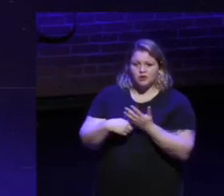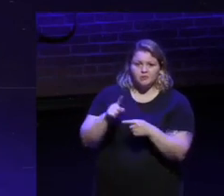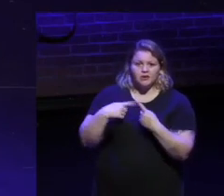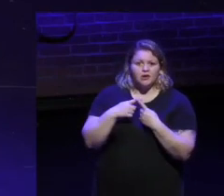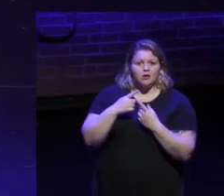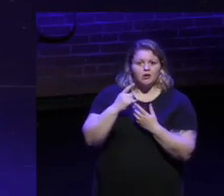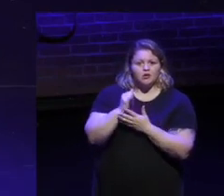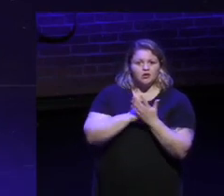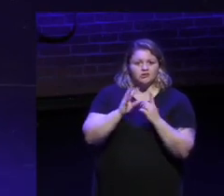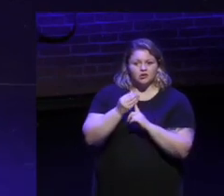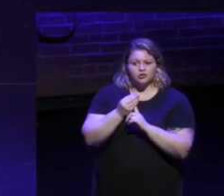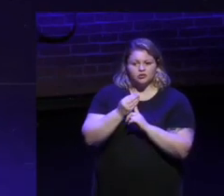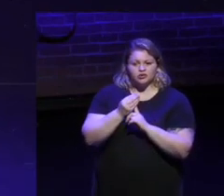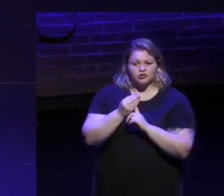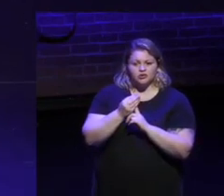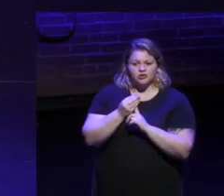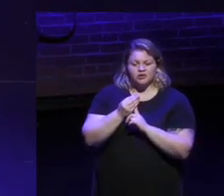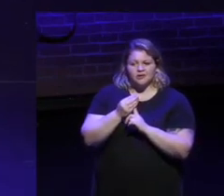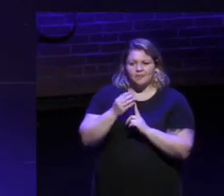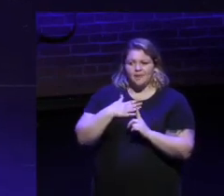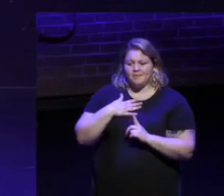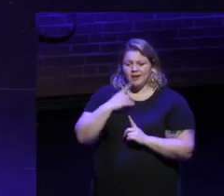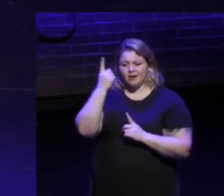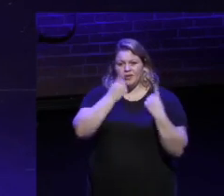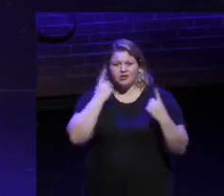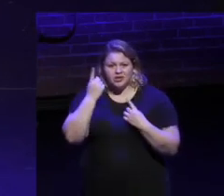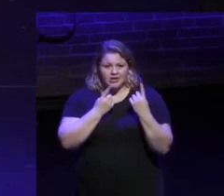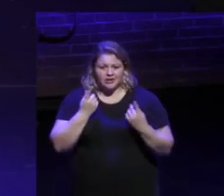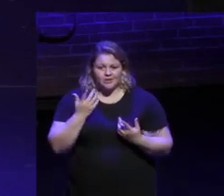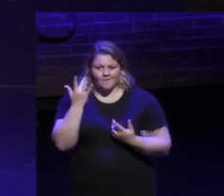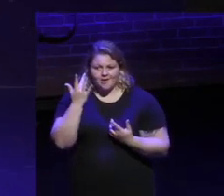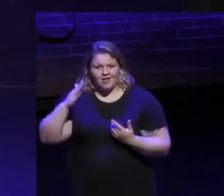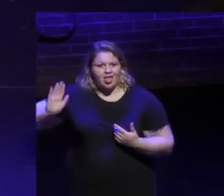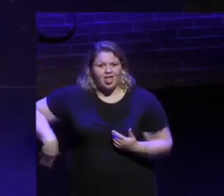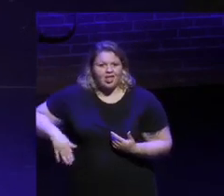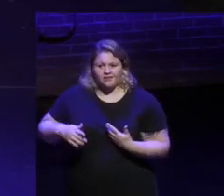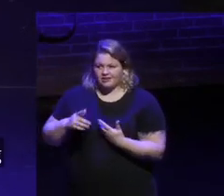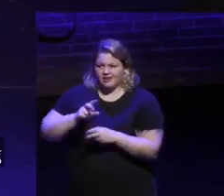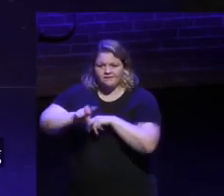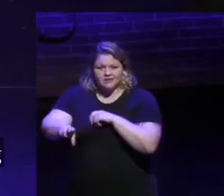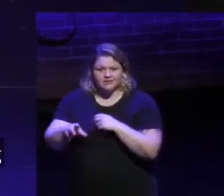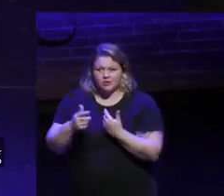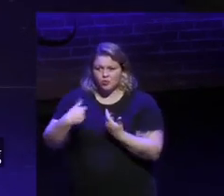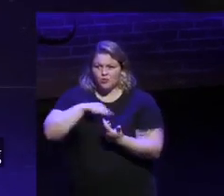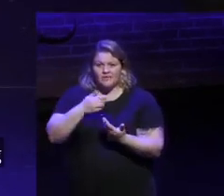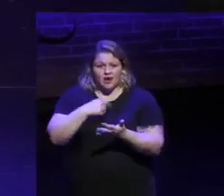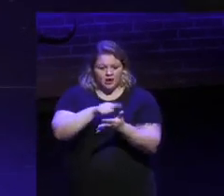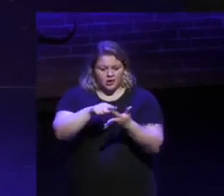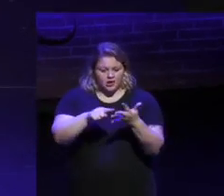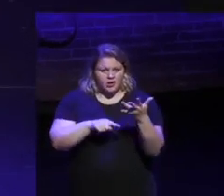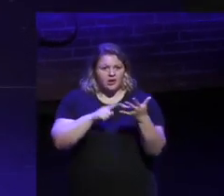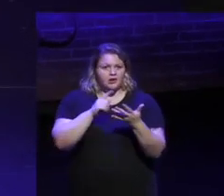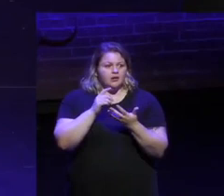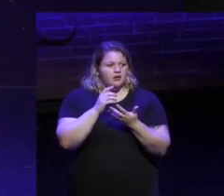culture and why those investments haven't been made already. You know, we just passed sports betting. We've had cannabis. We've had all these new revenues coming into